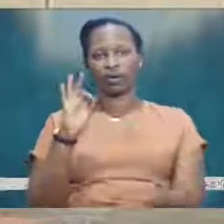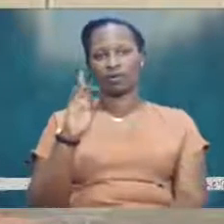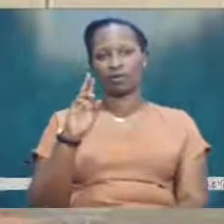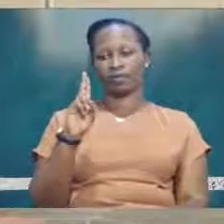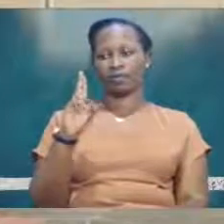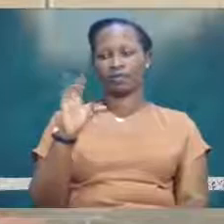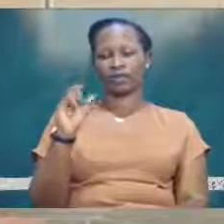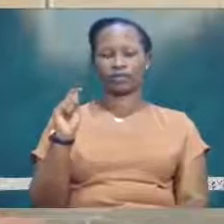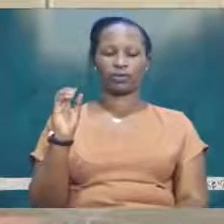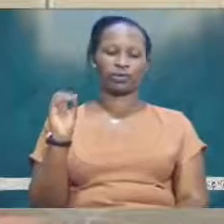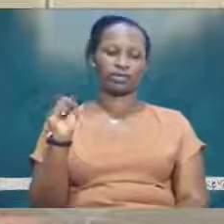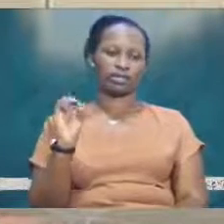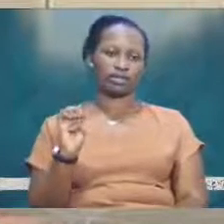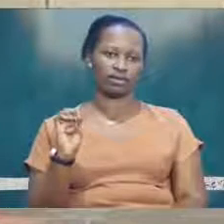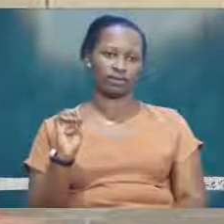fructose.